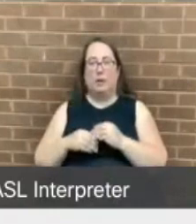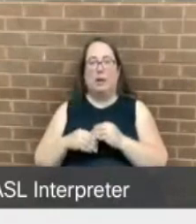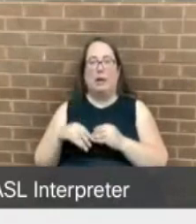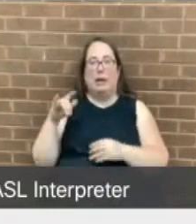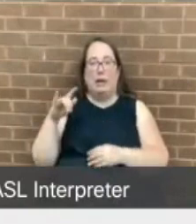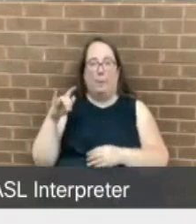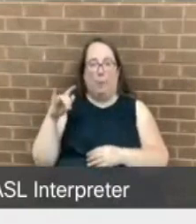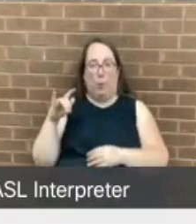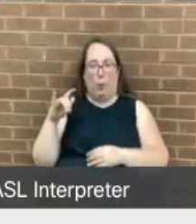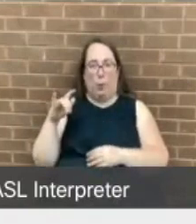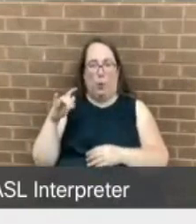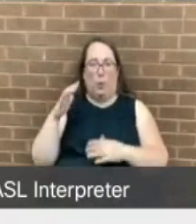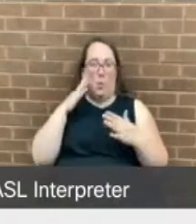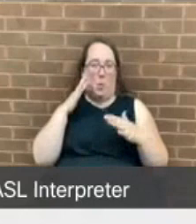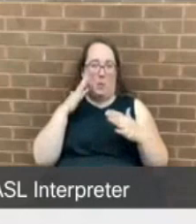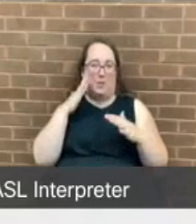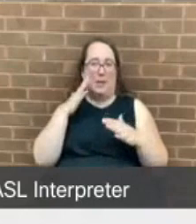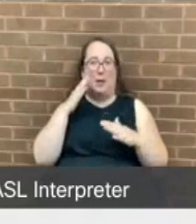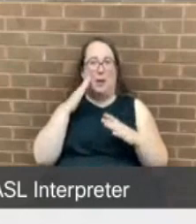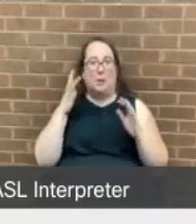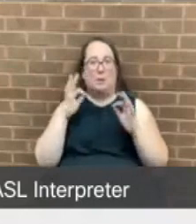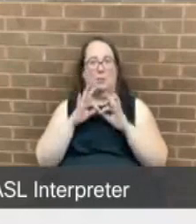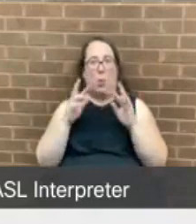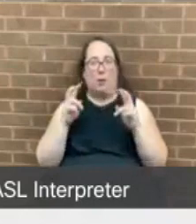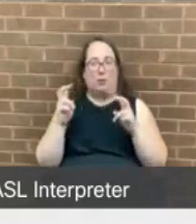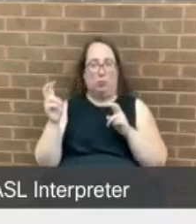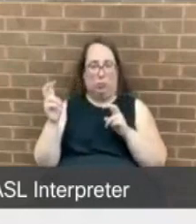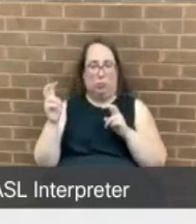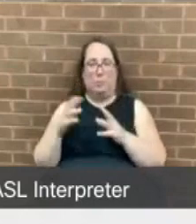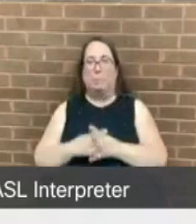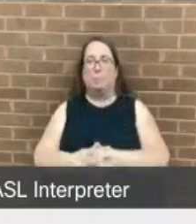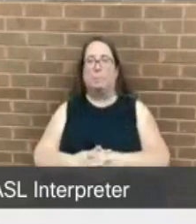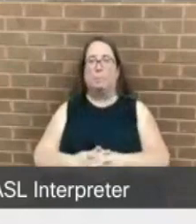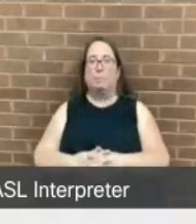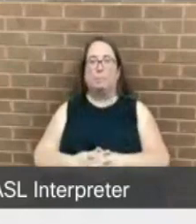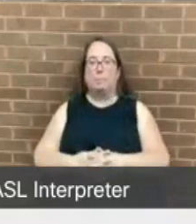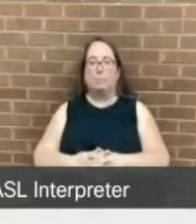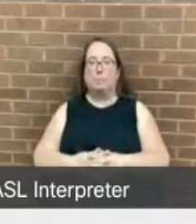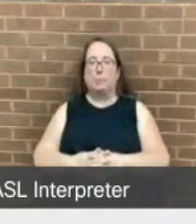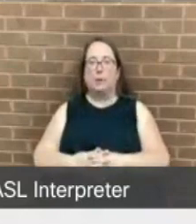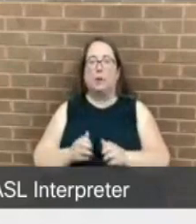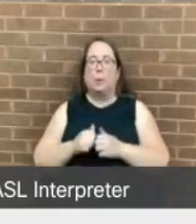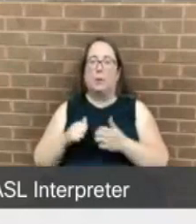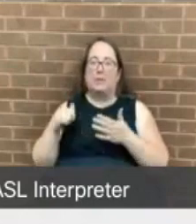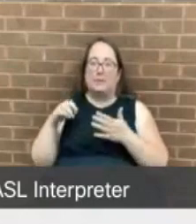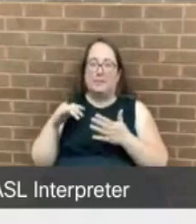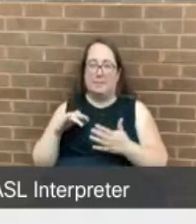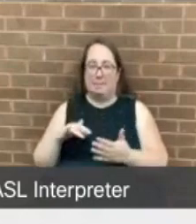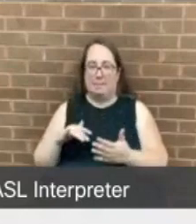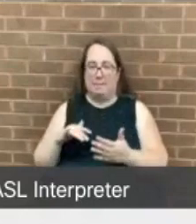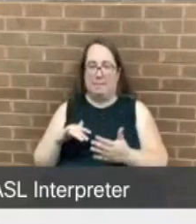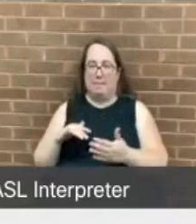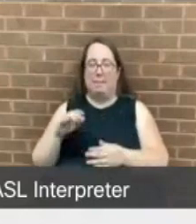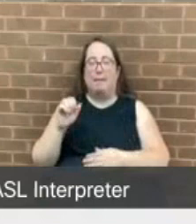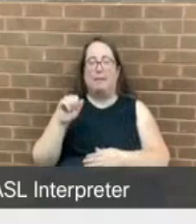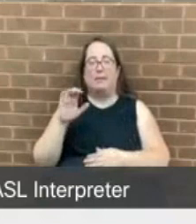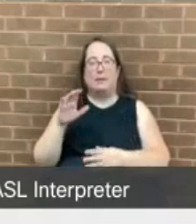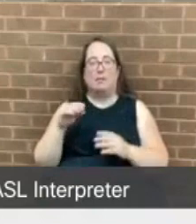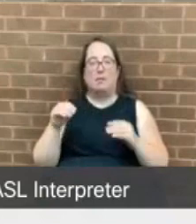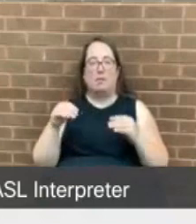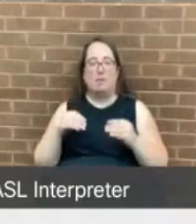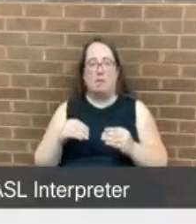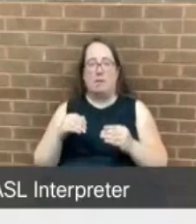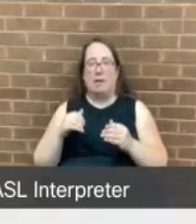airport. I know it's an important issue to you. With respect to the study, the Secretary's office